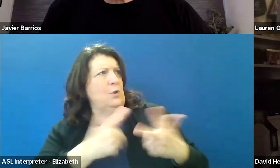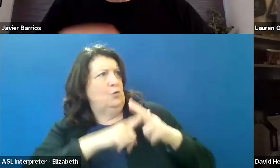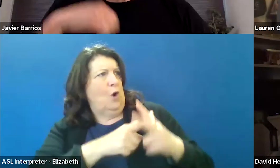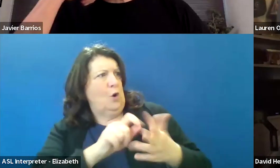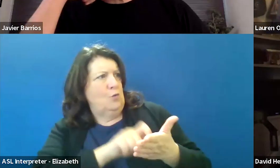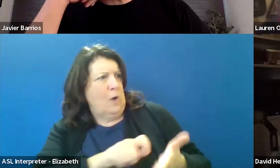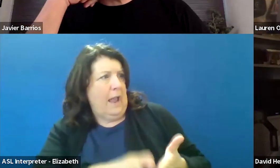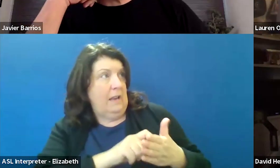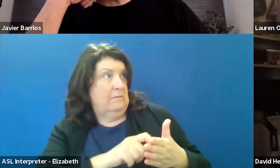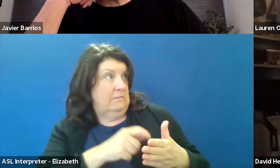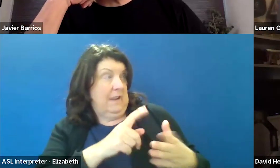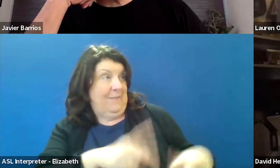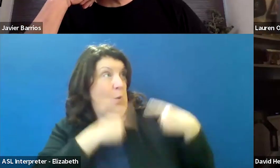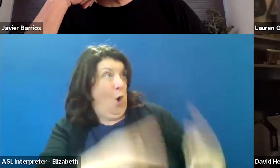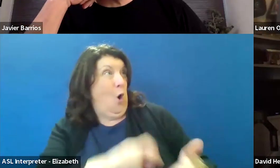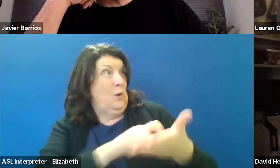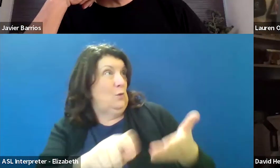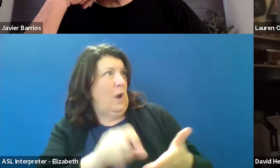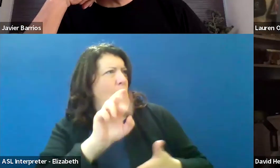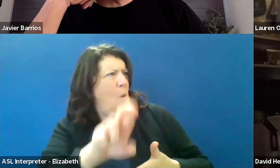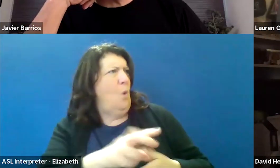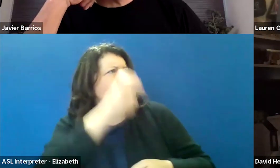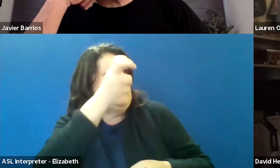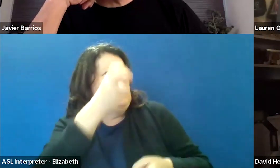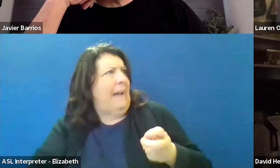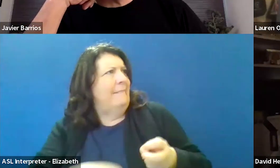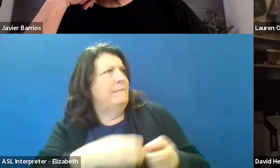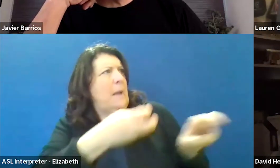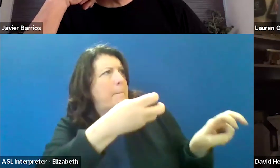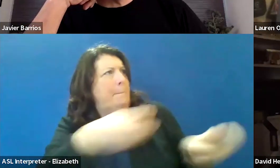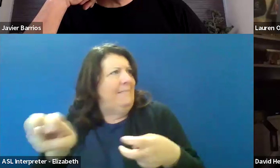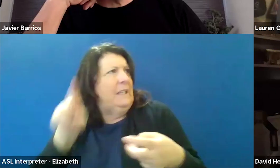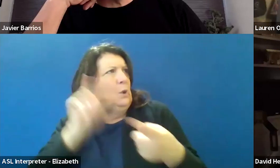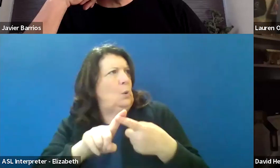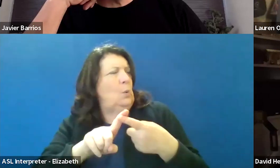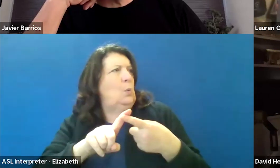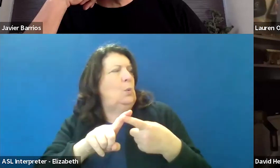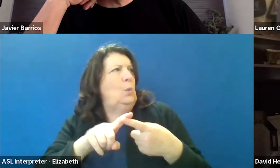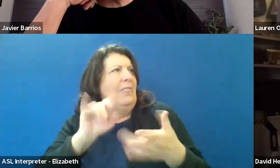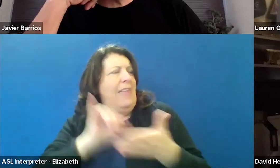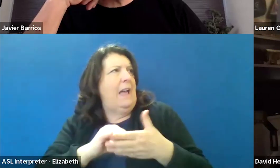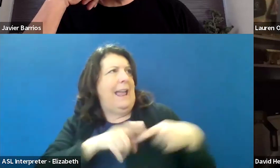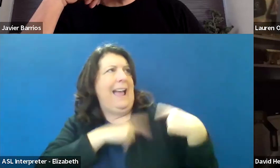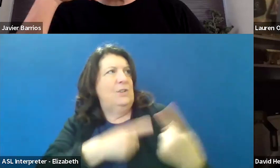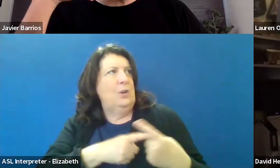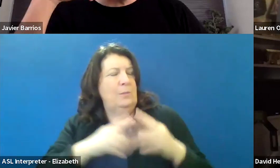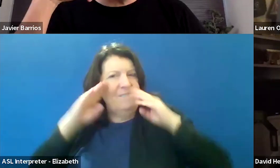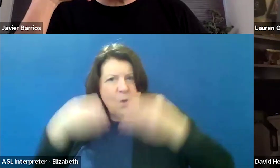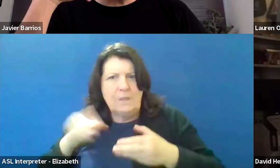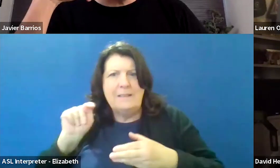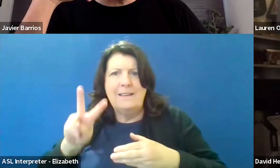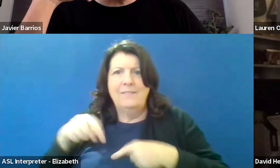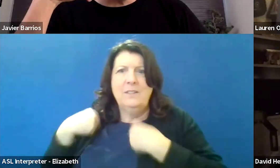them? And was it a hard pivot into writing this movie after being so TV focused? That's a great question. I had